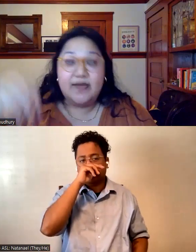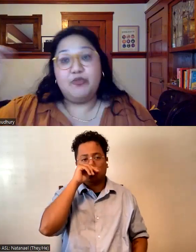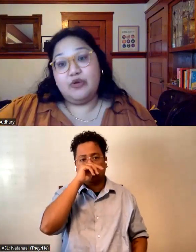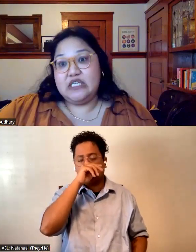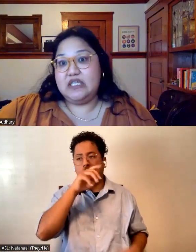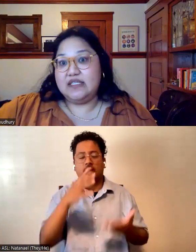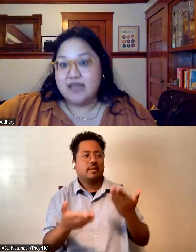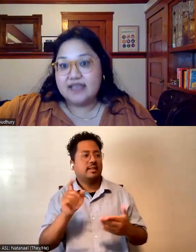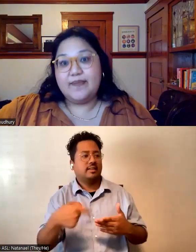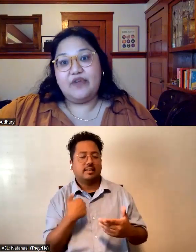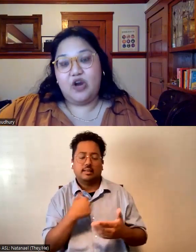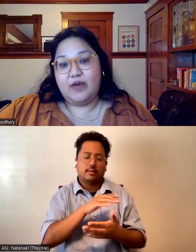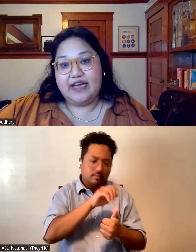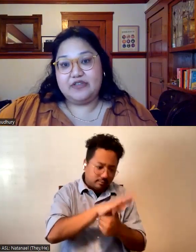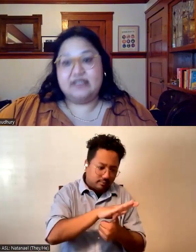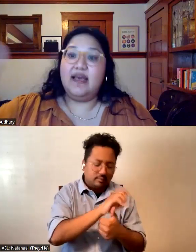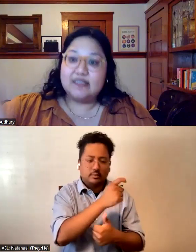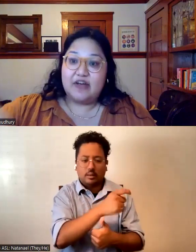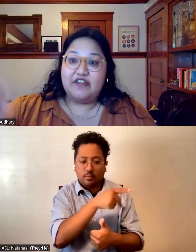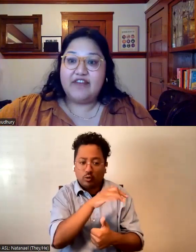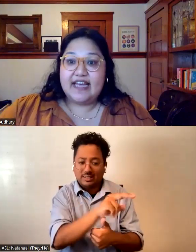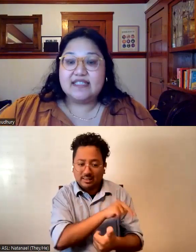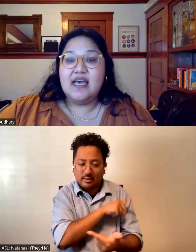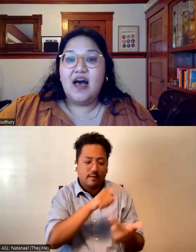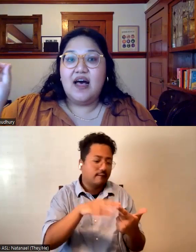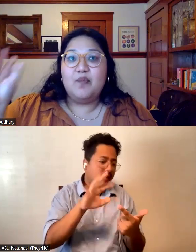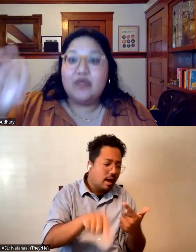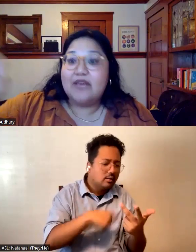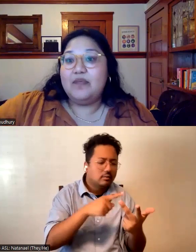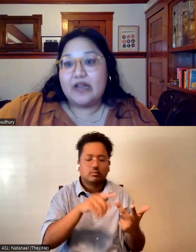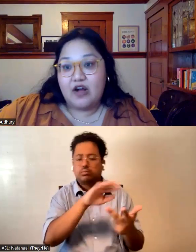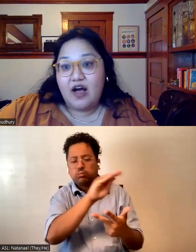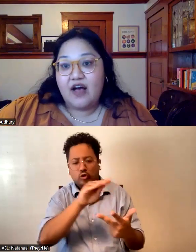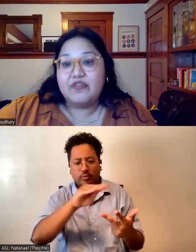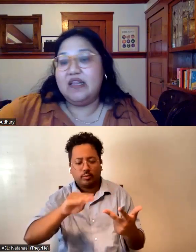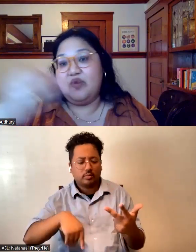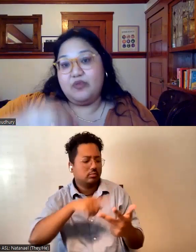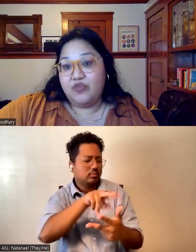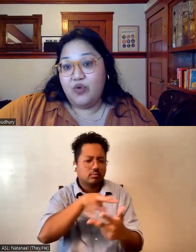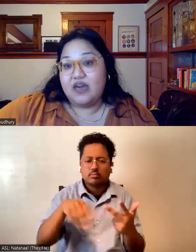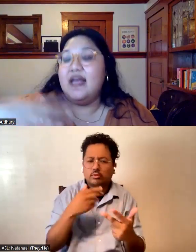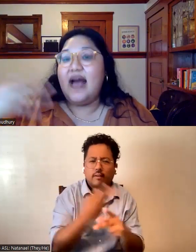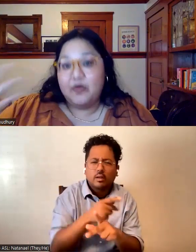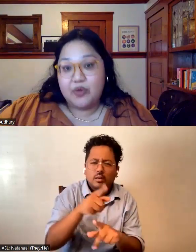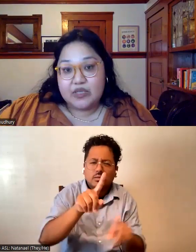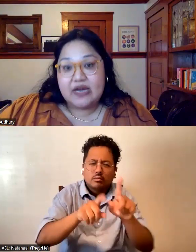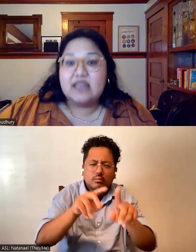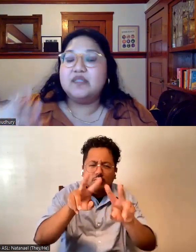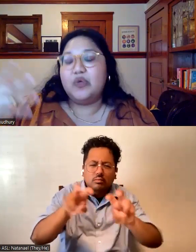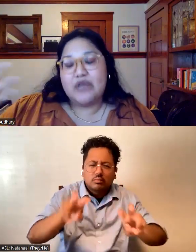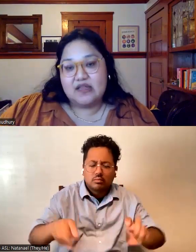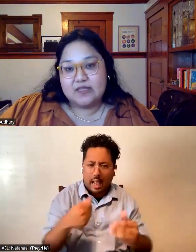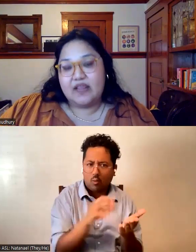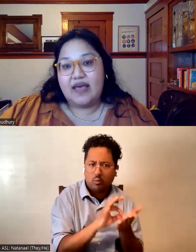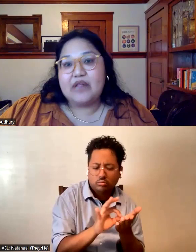X amount of proteins and X amount of carbohydrates and X amount of fats, would they be better off than they were before? How would we track this?